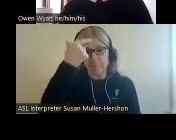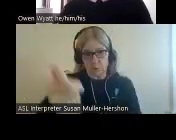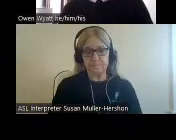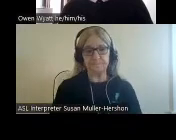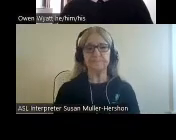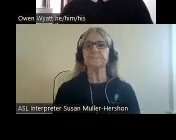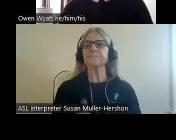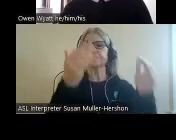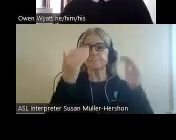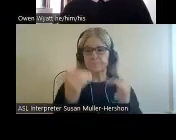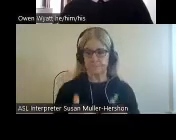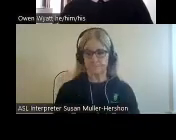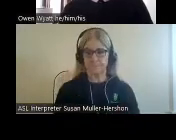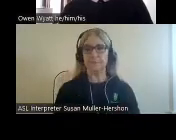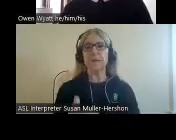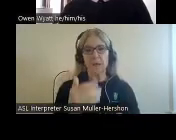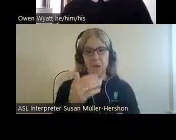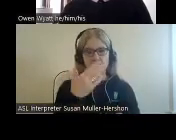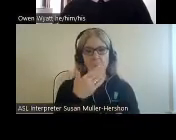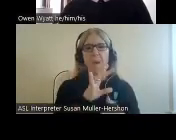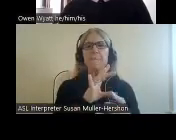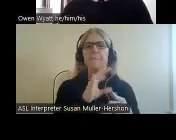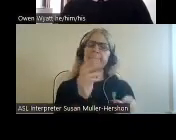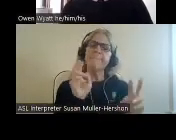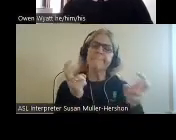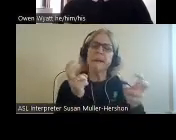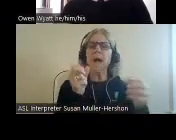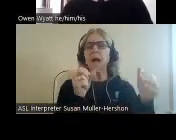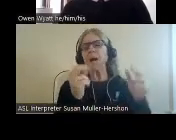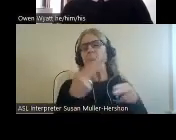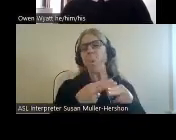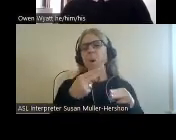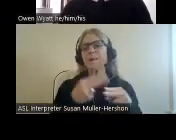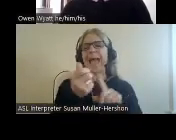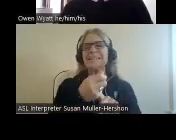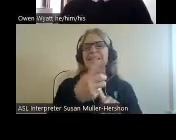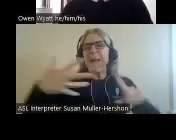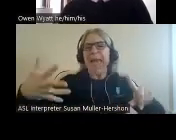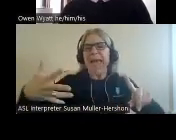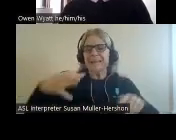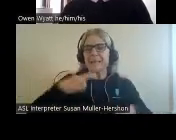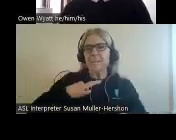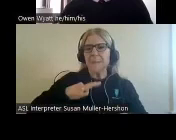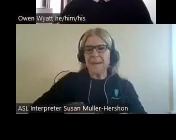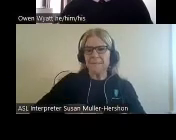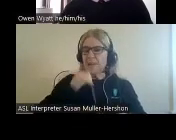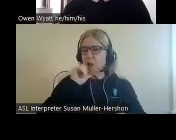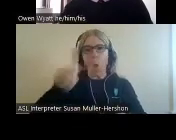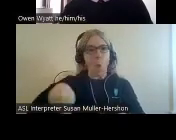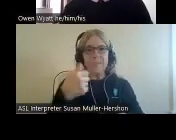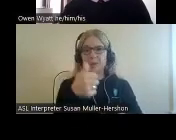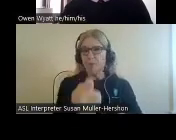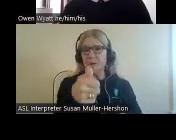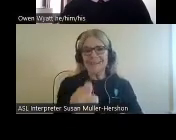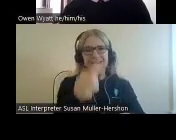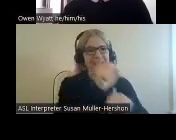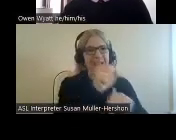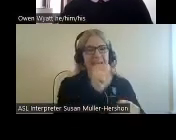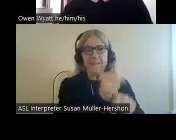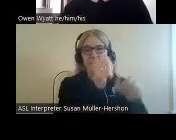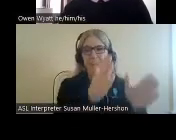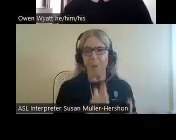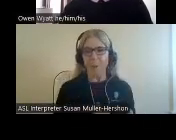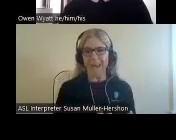We're also an expanded benefit, so we're not just a benefit for you as the employee, but we're